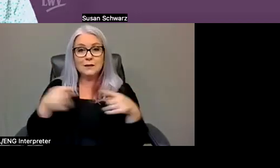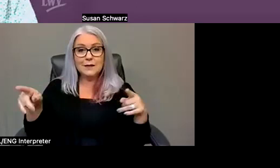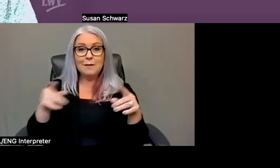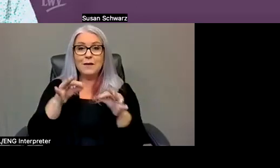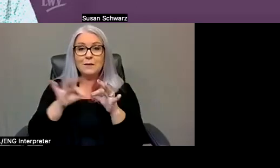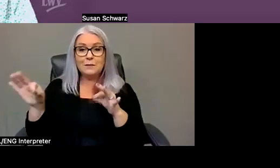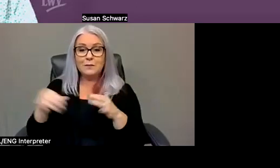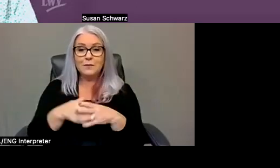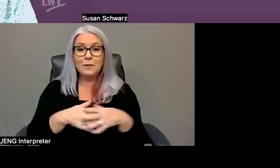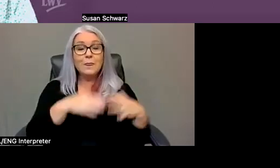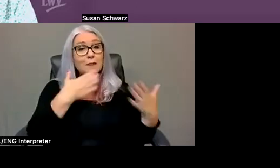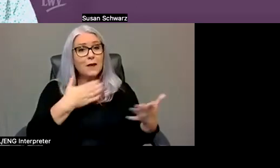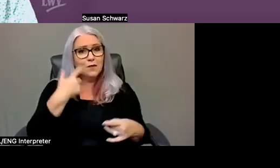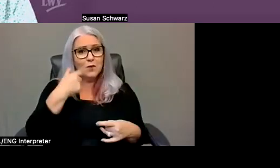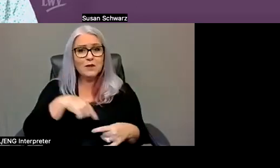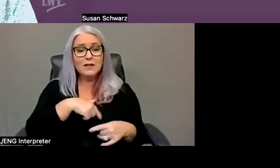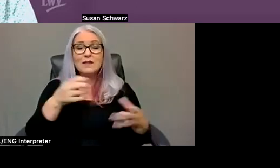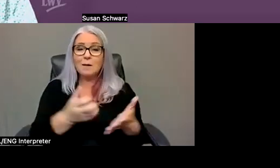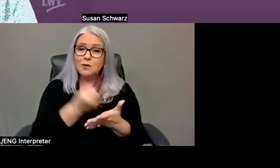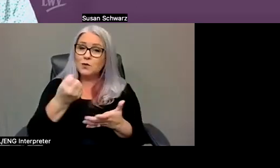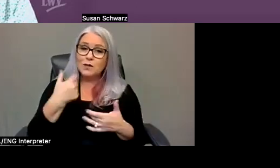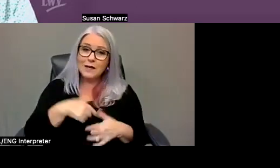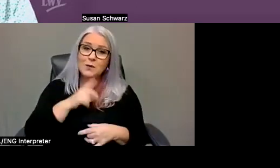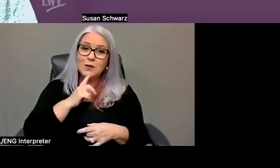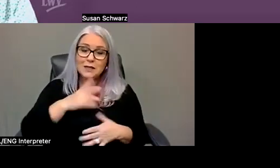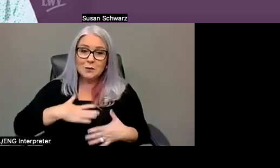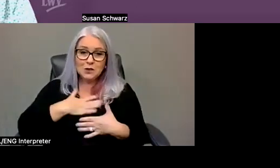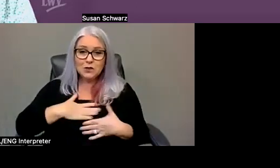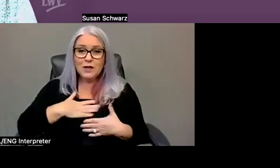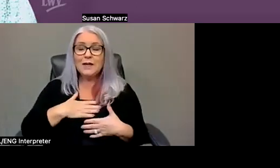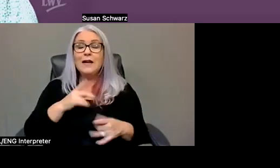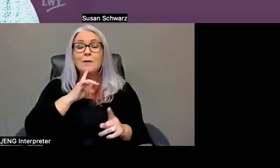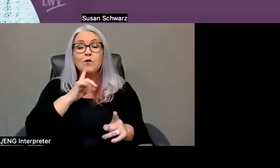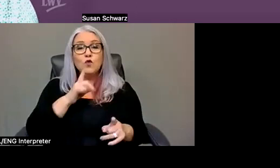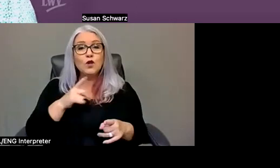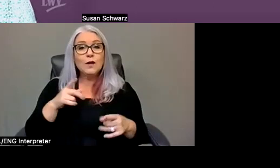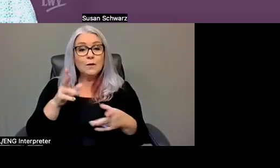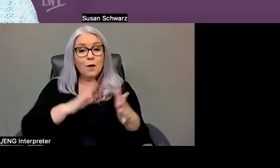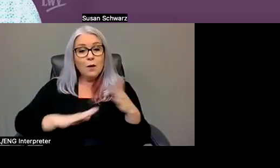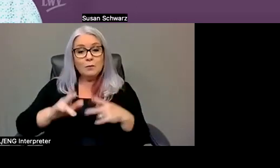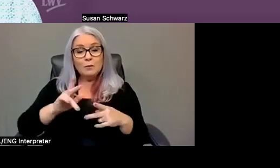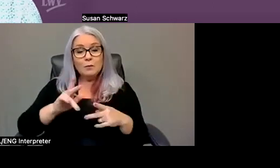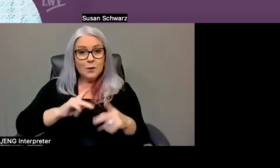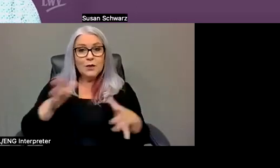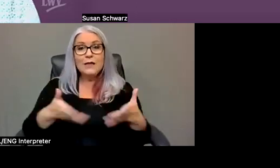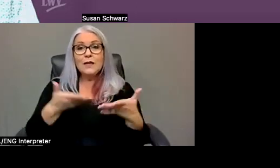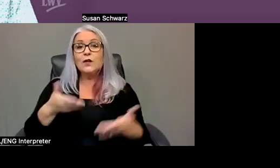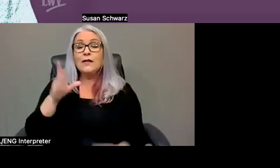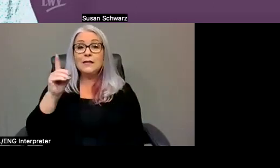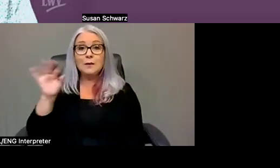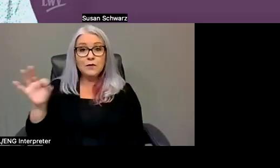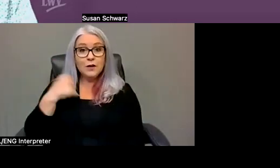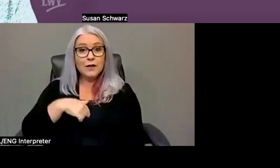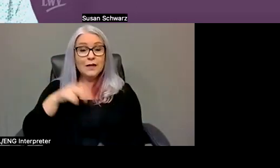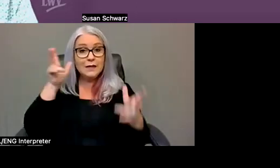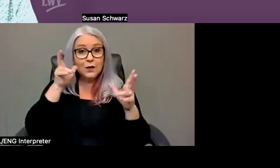Thank you for this opportunity. I appreciate it. And I am sure the residents of Dobbs Ferry appreciate the opportunity to listen to the